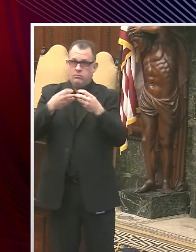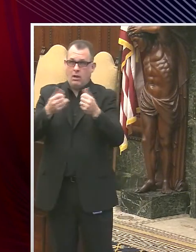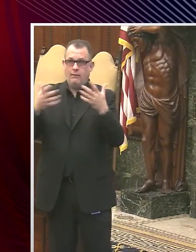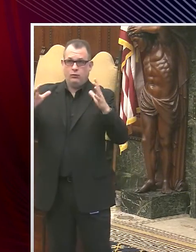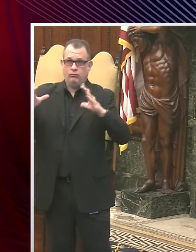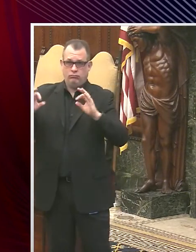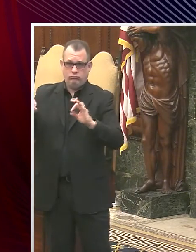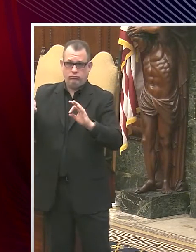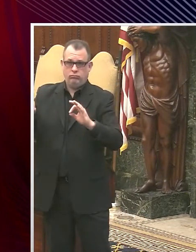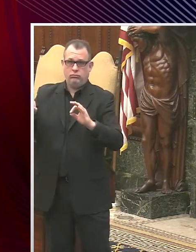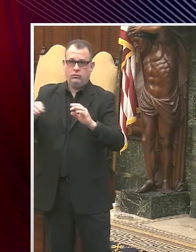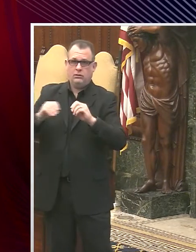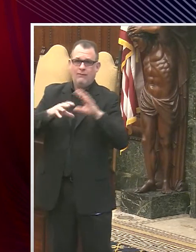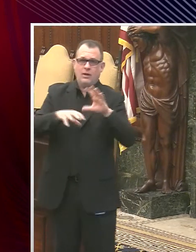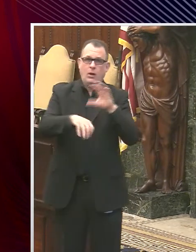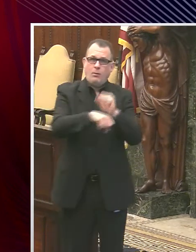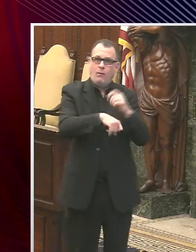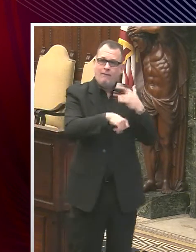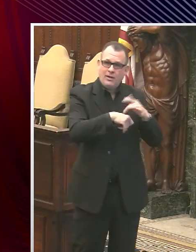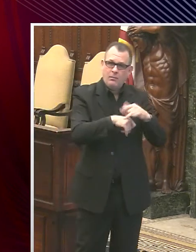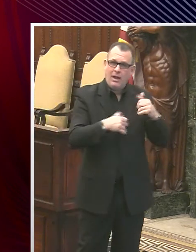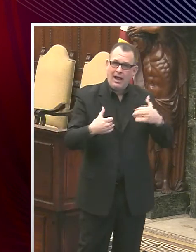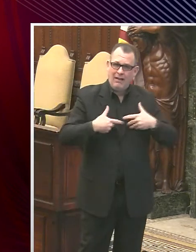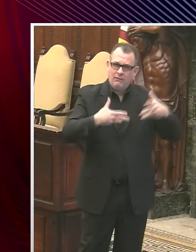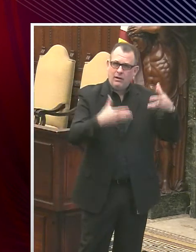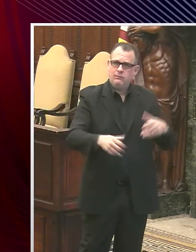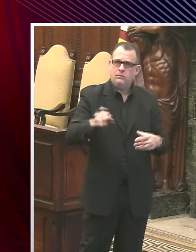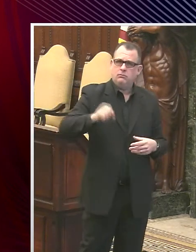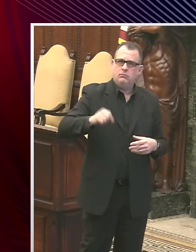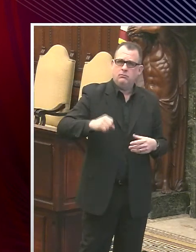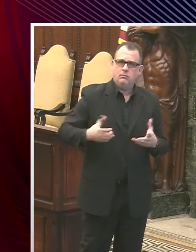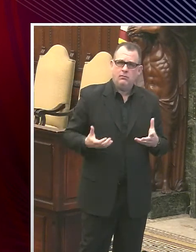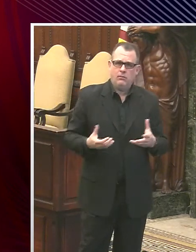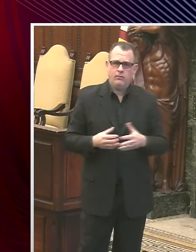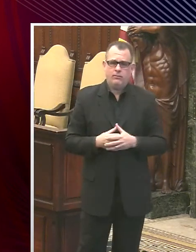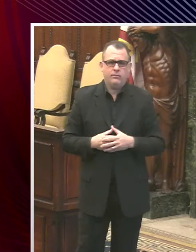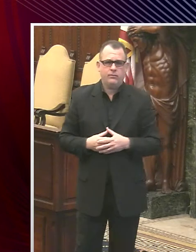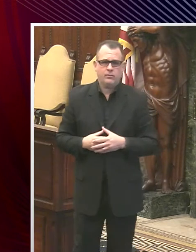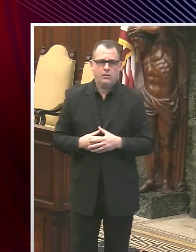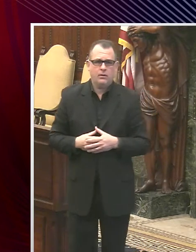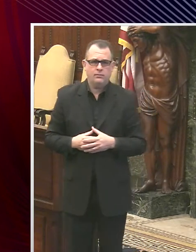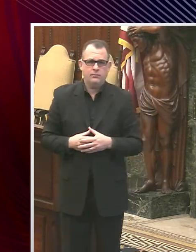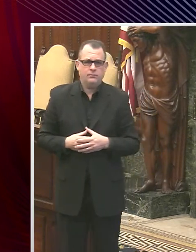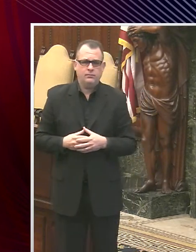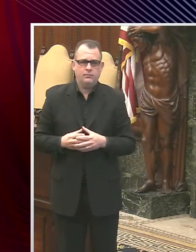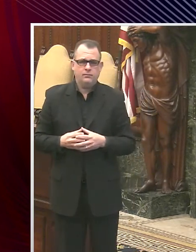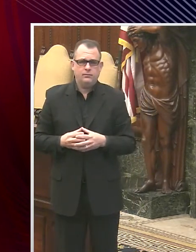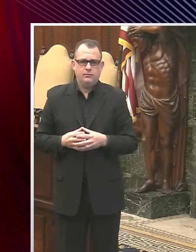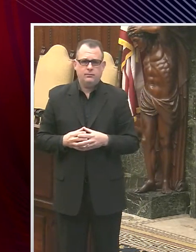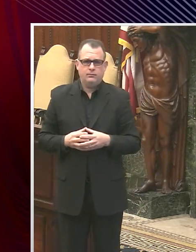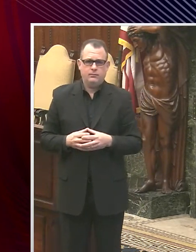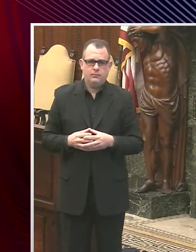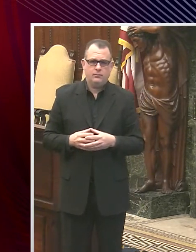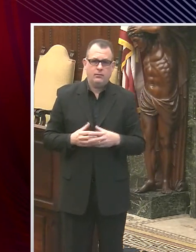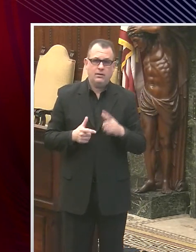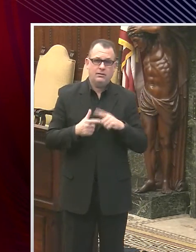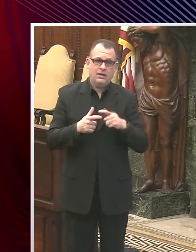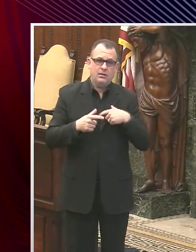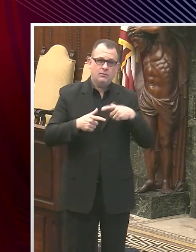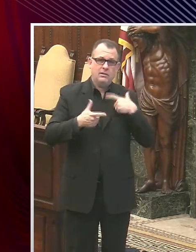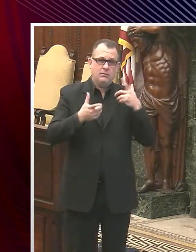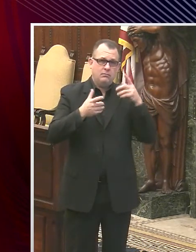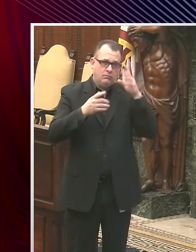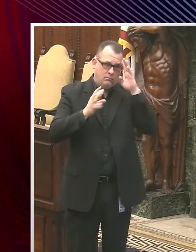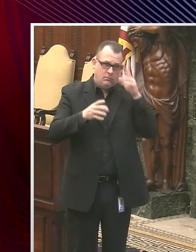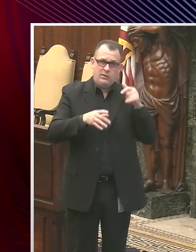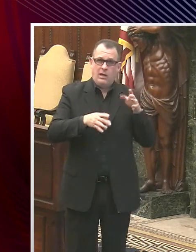were open appointments after the people who we were inviting had been invited. And so then that's when we came up with this plan. The